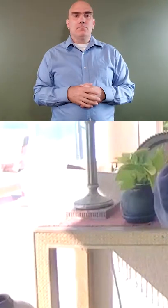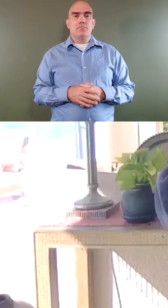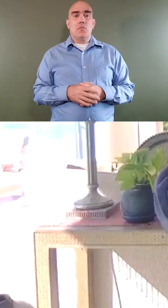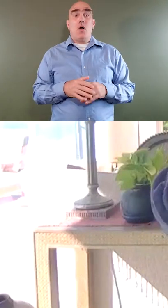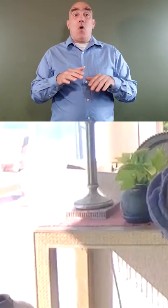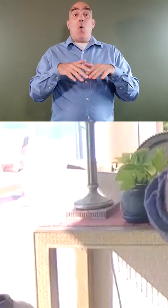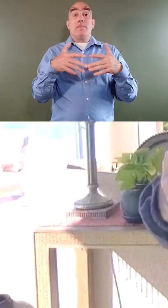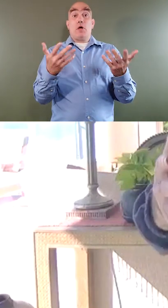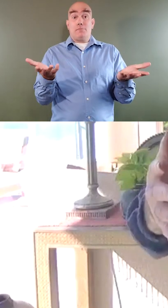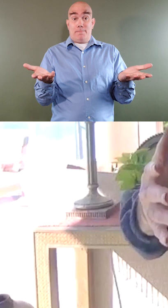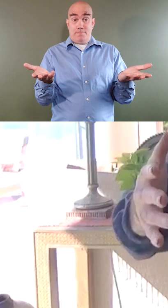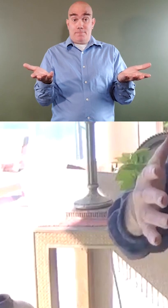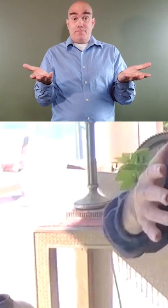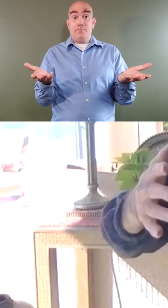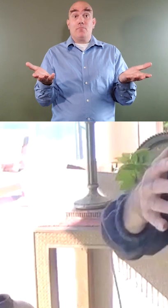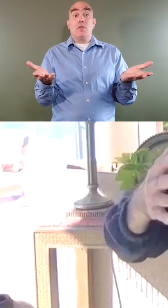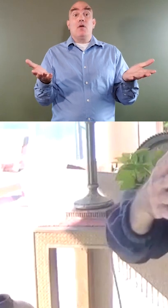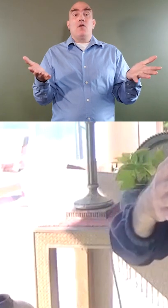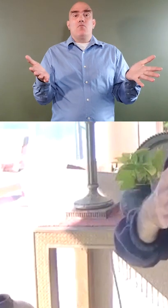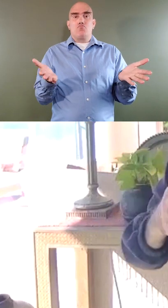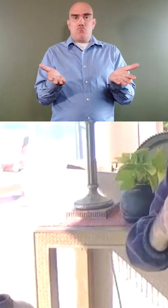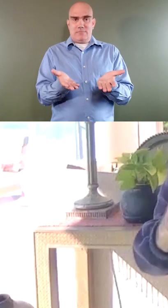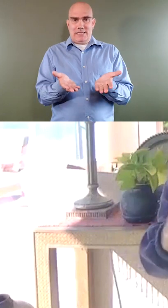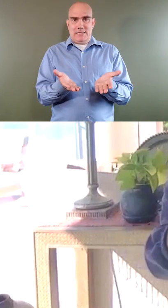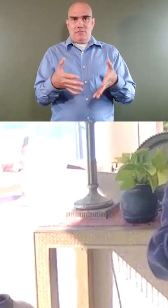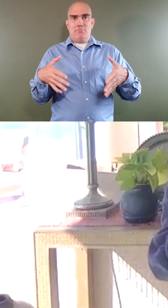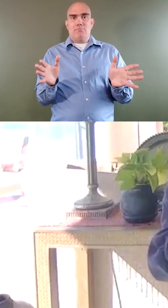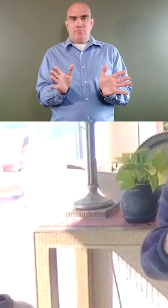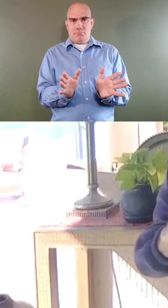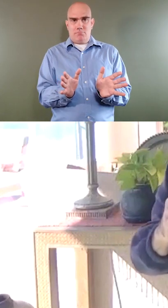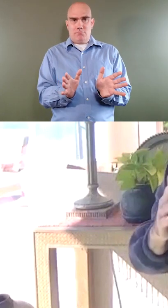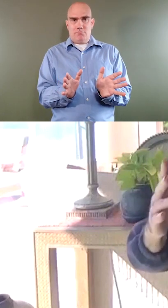Open the palms up facing each other, bring them in.